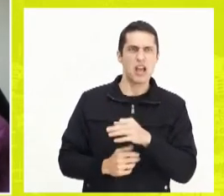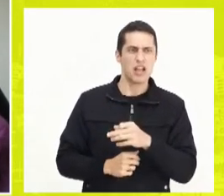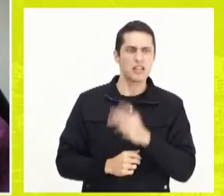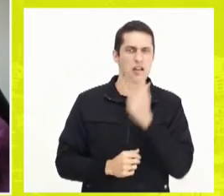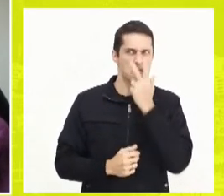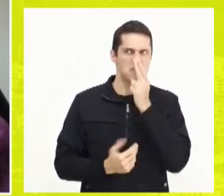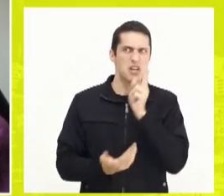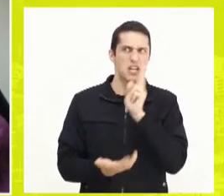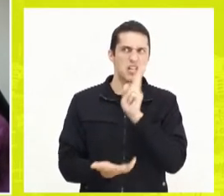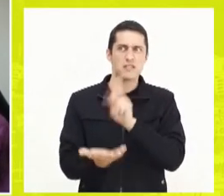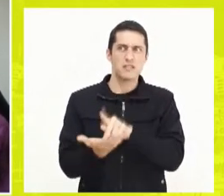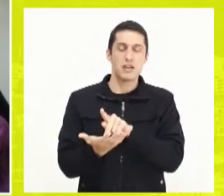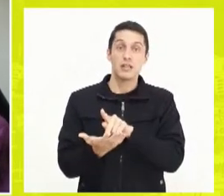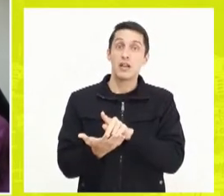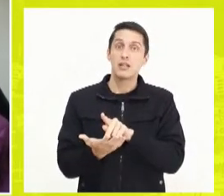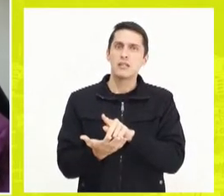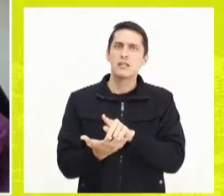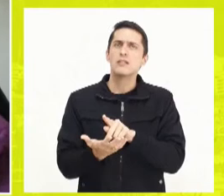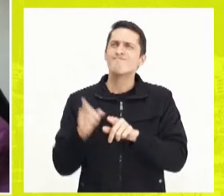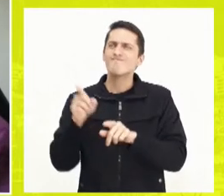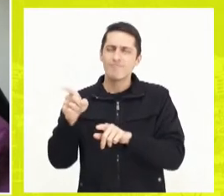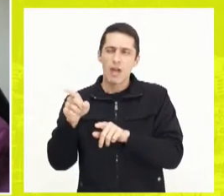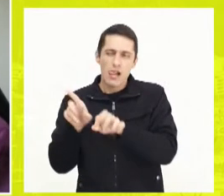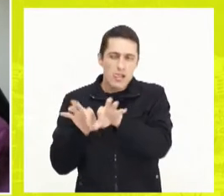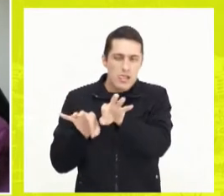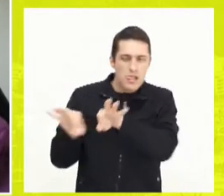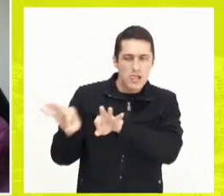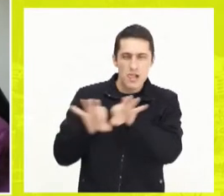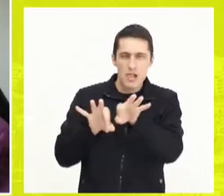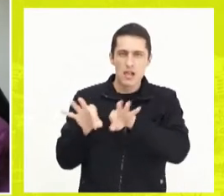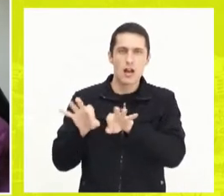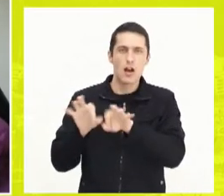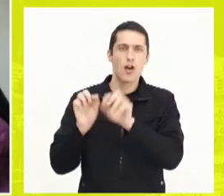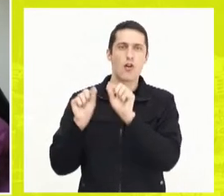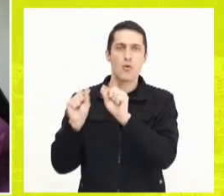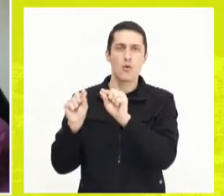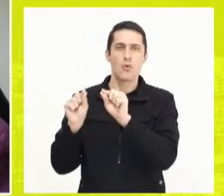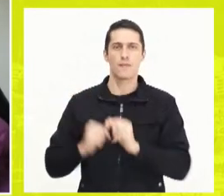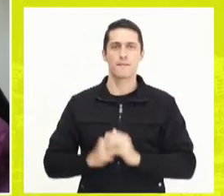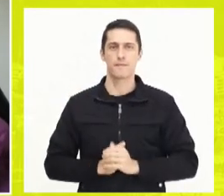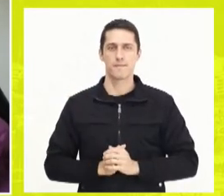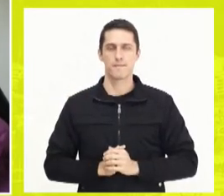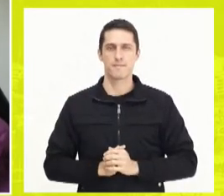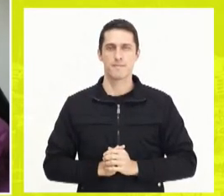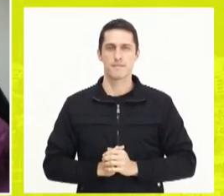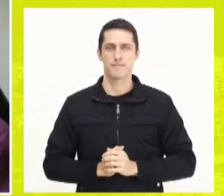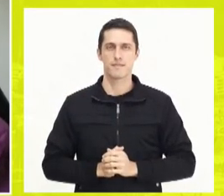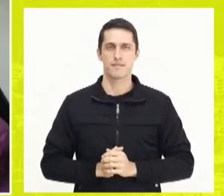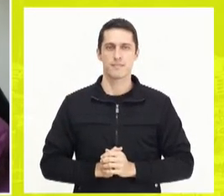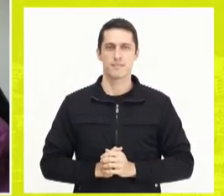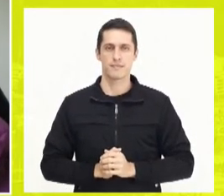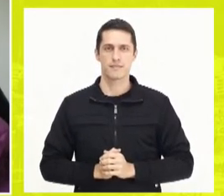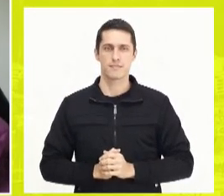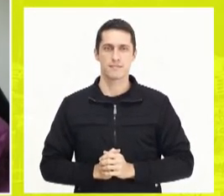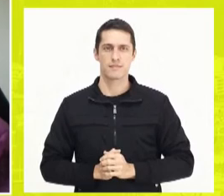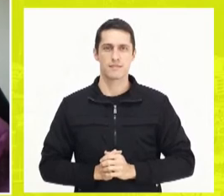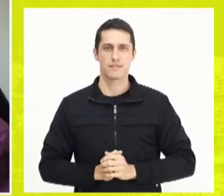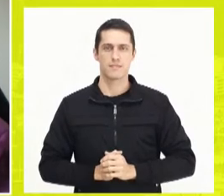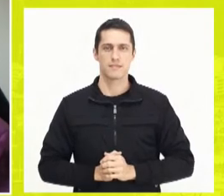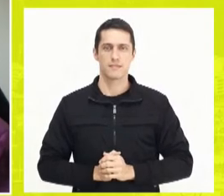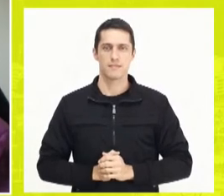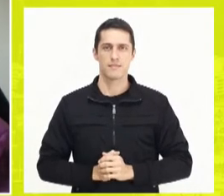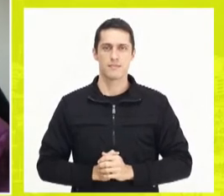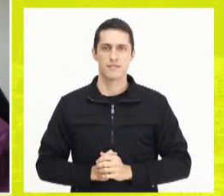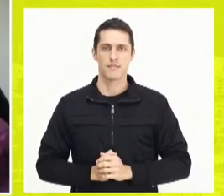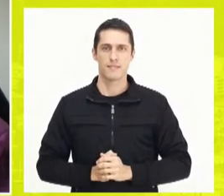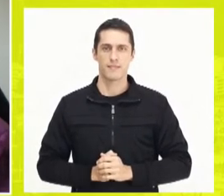as reliable as something that they they must you know trust and so on so how